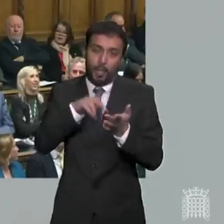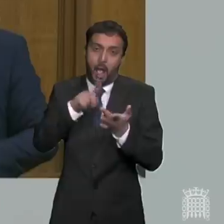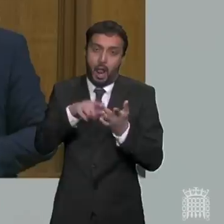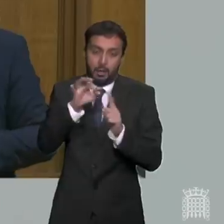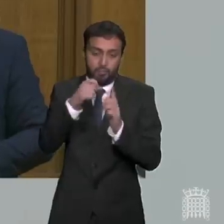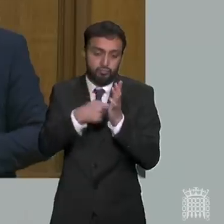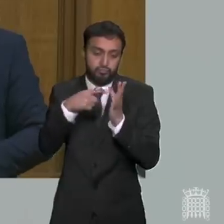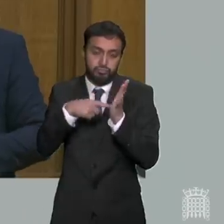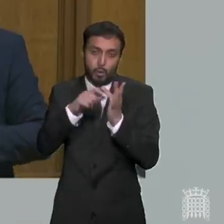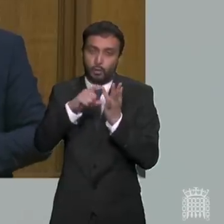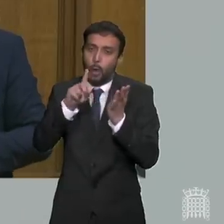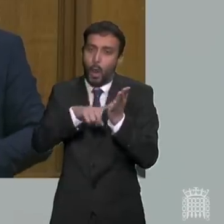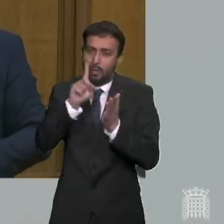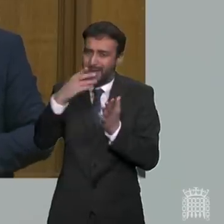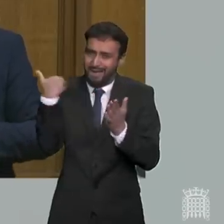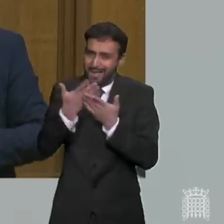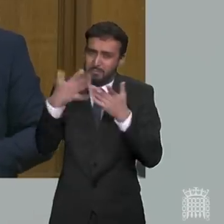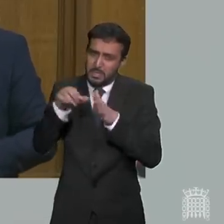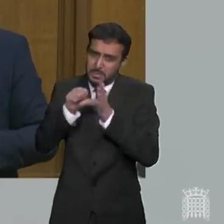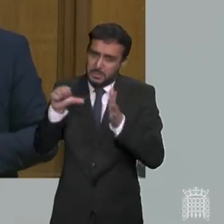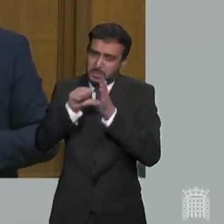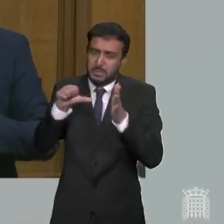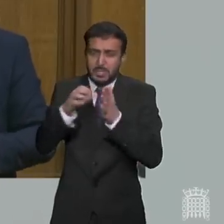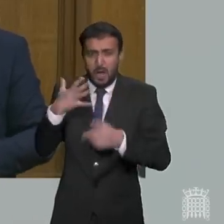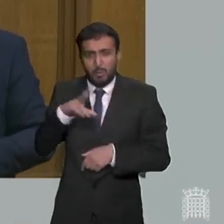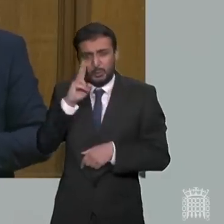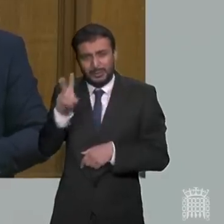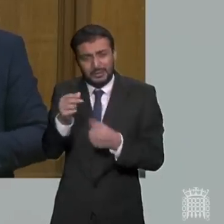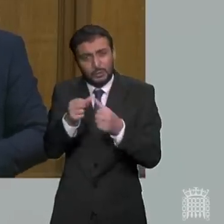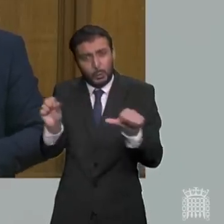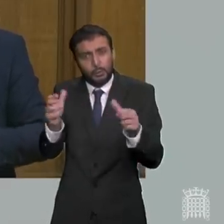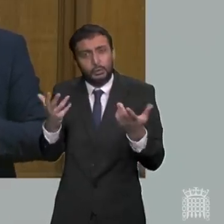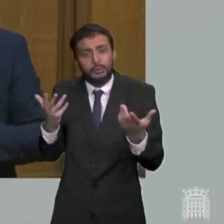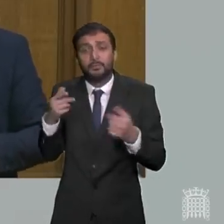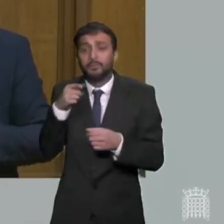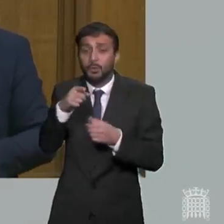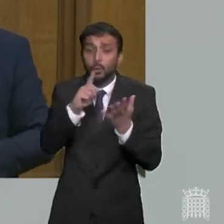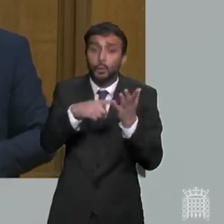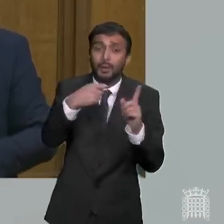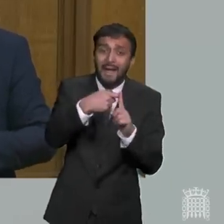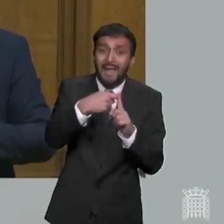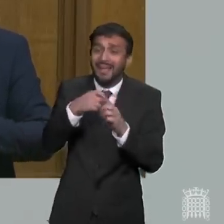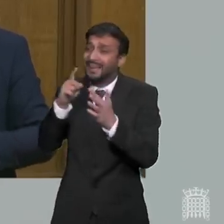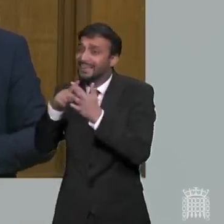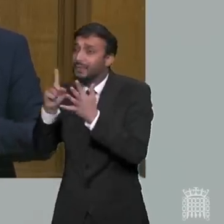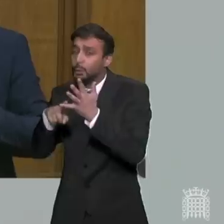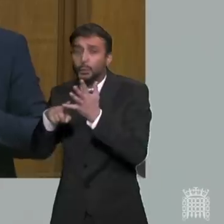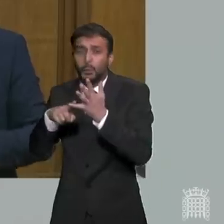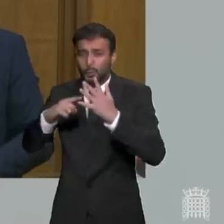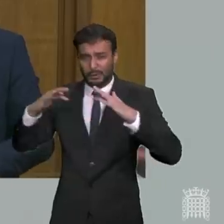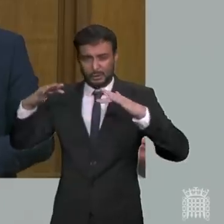challenges. While there has been a clear improvement in the mood music between the UK and the European Union over recent weeks, there is a